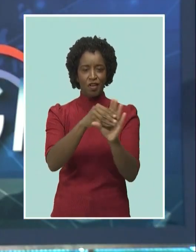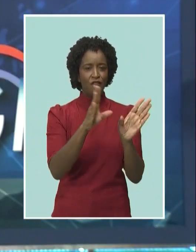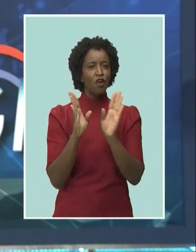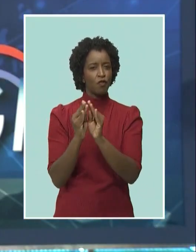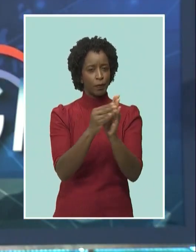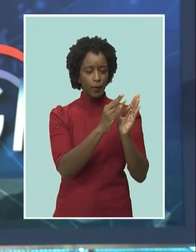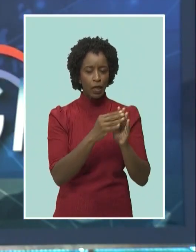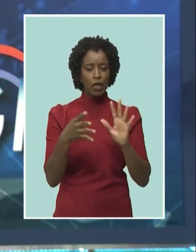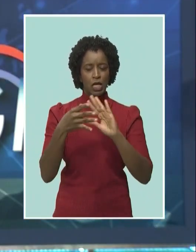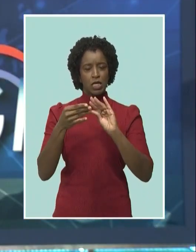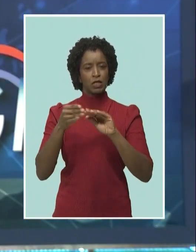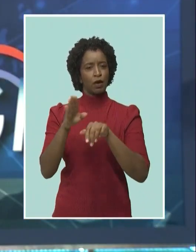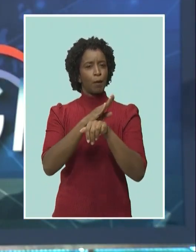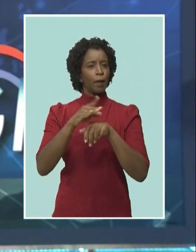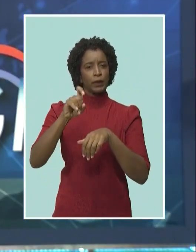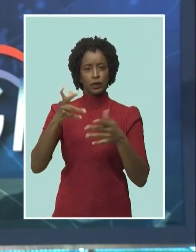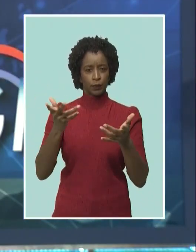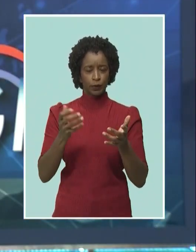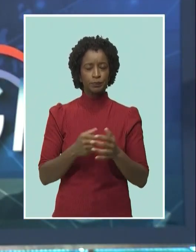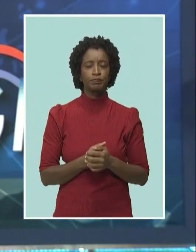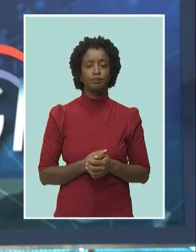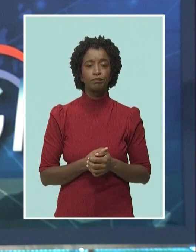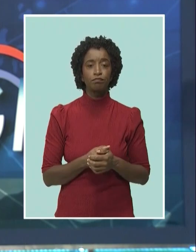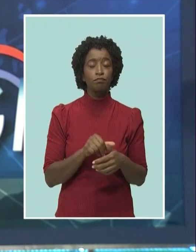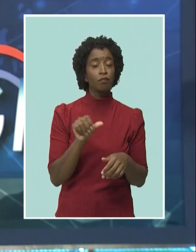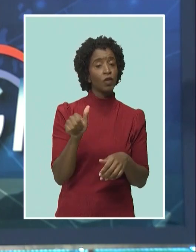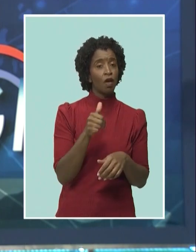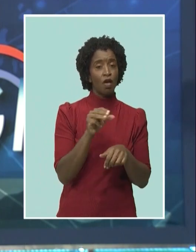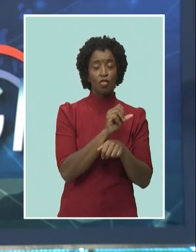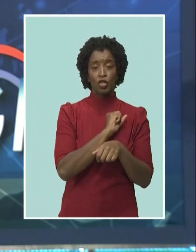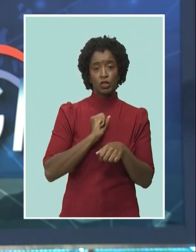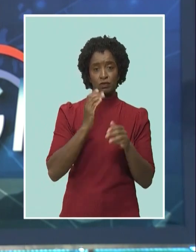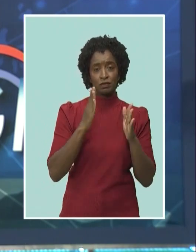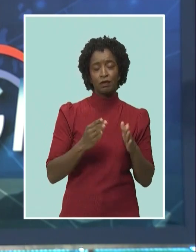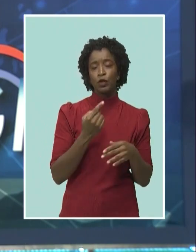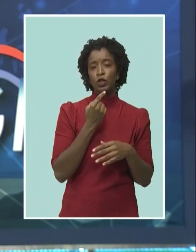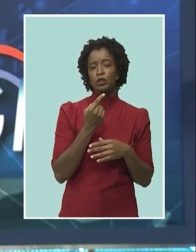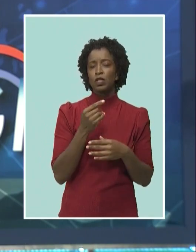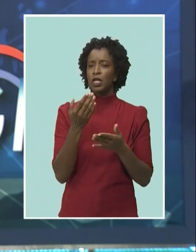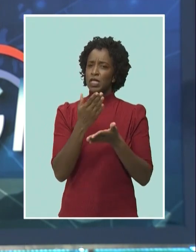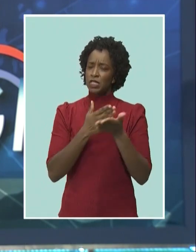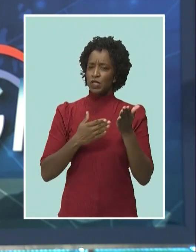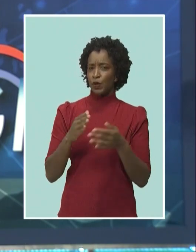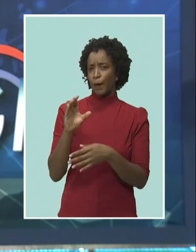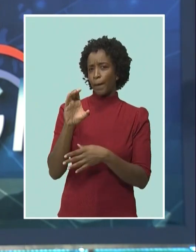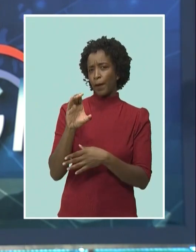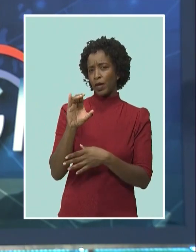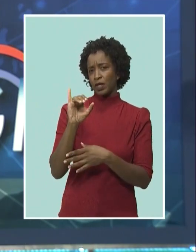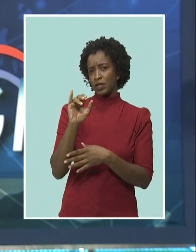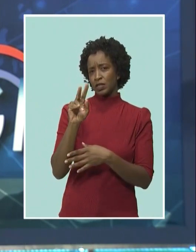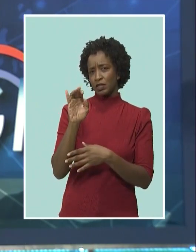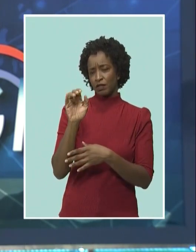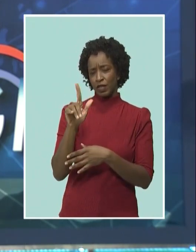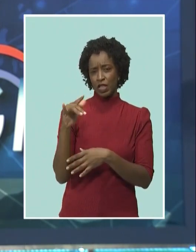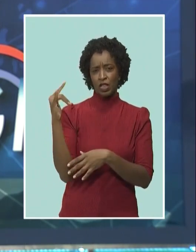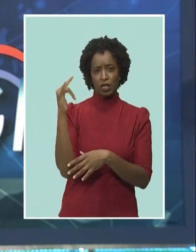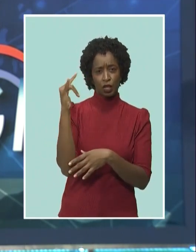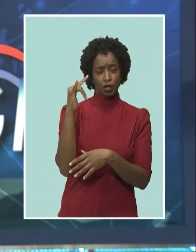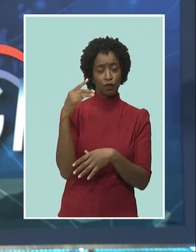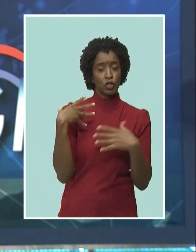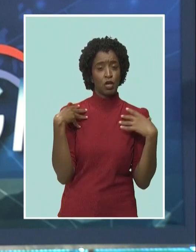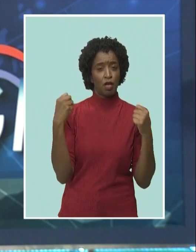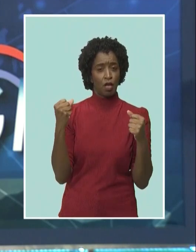Meanwhile, Independent Senator Andrew Malalu believes the time has come for some of the aviation health protocols for Barbados to be executed more